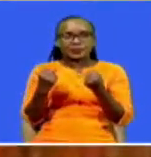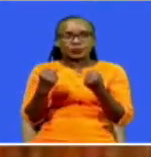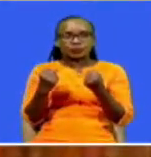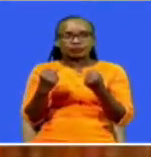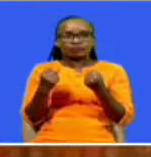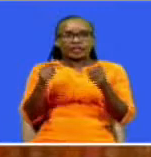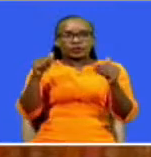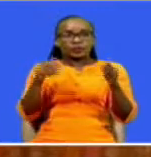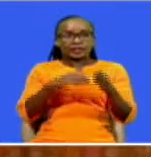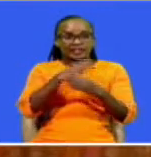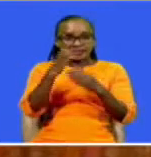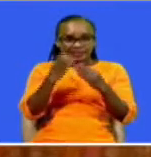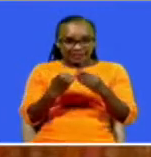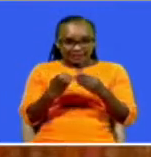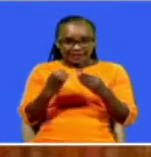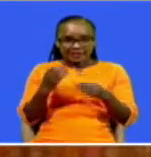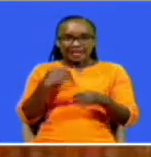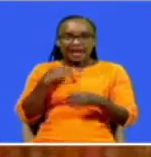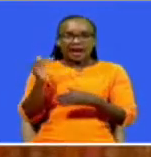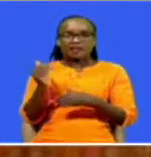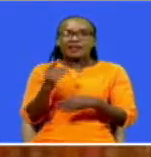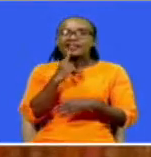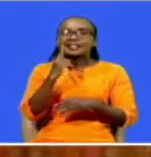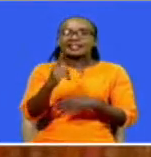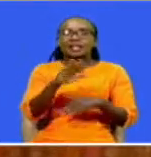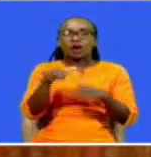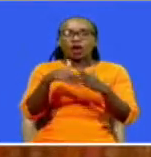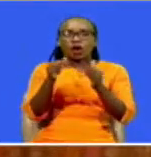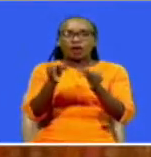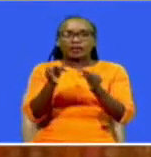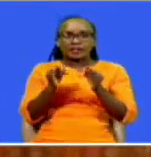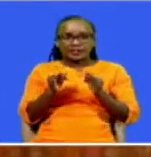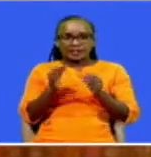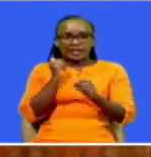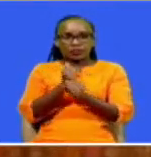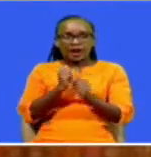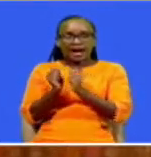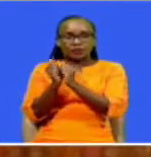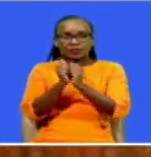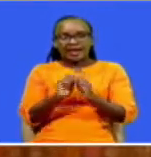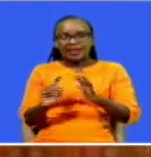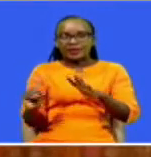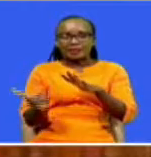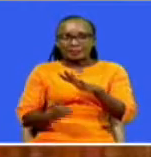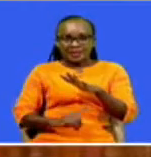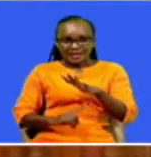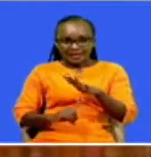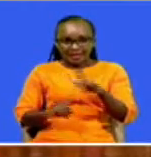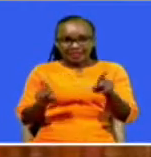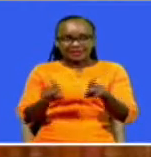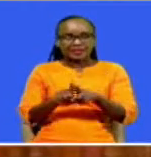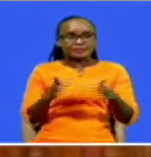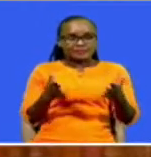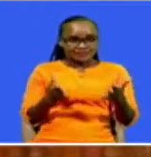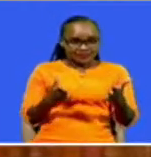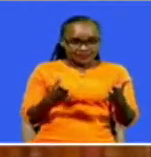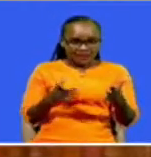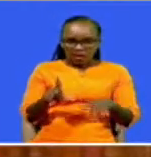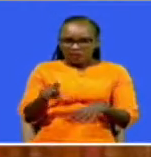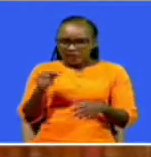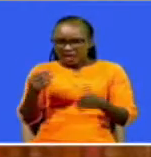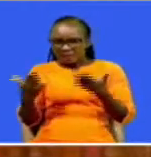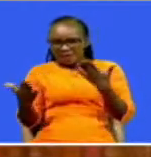this end, I have instructed Treasury to work with ministries to find at